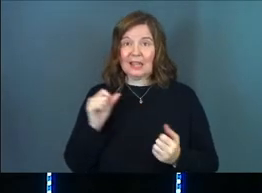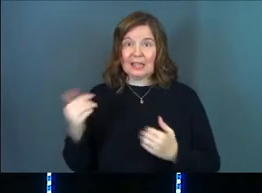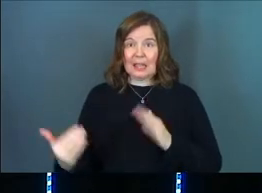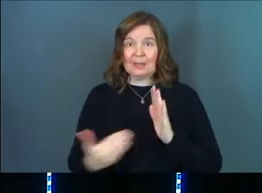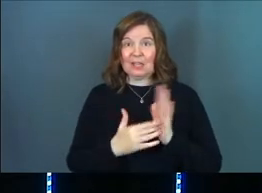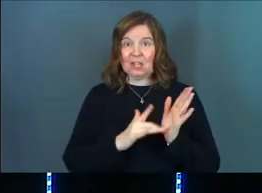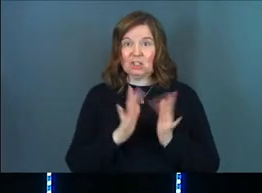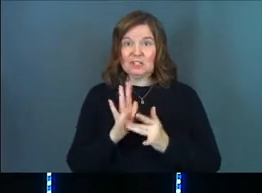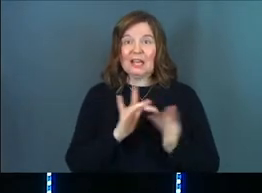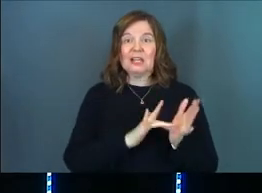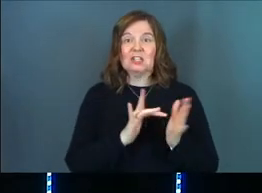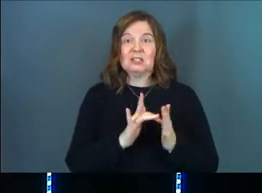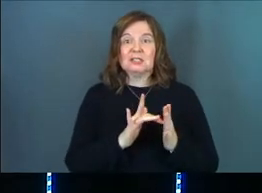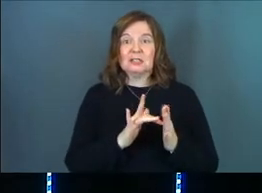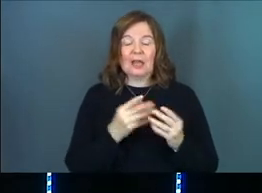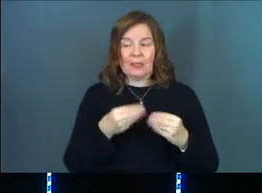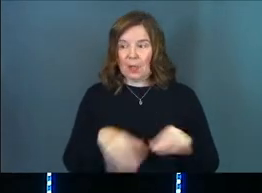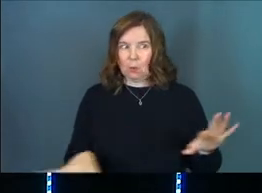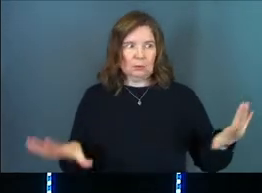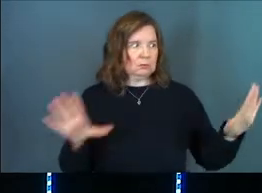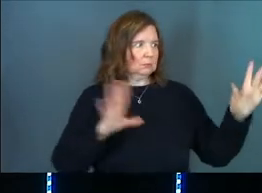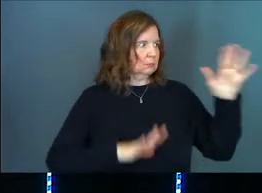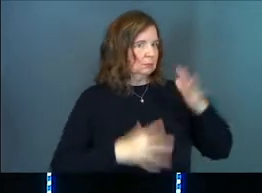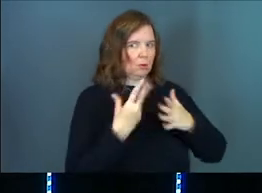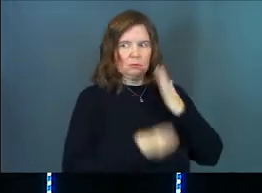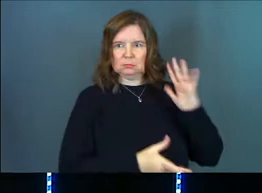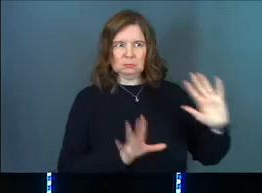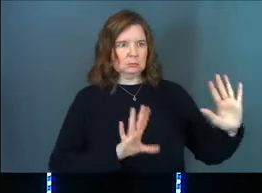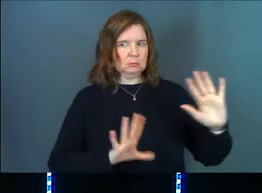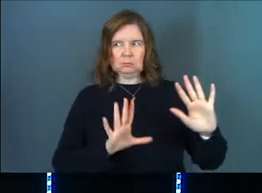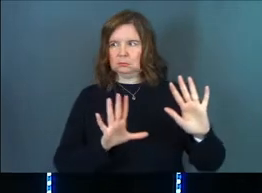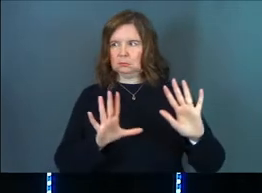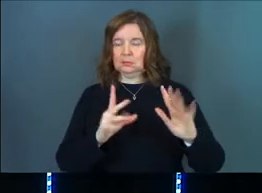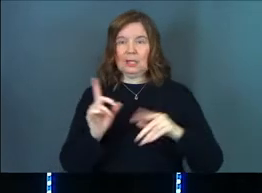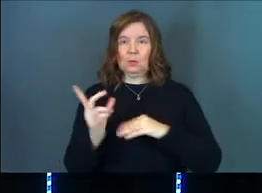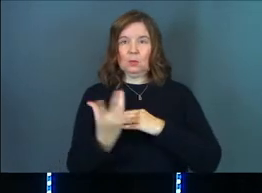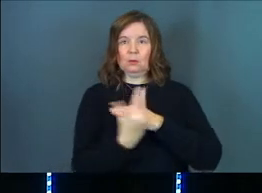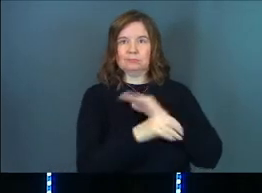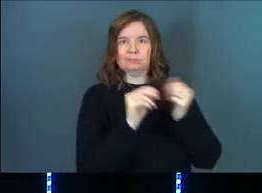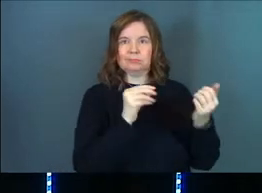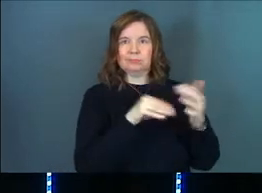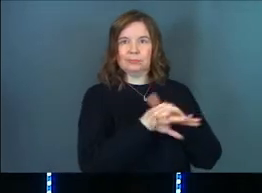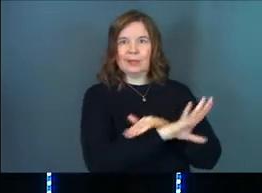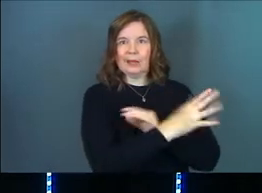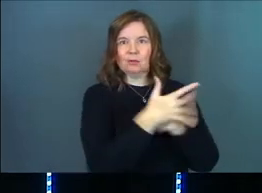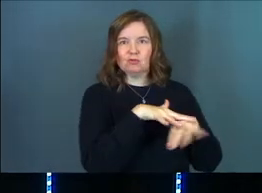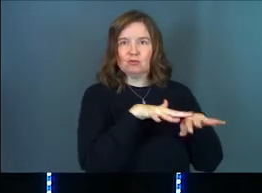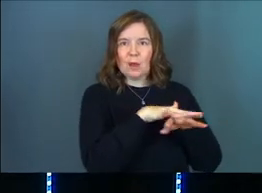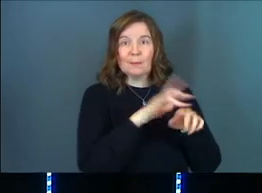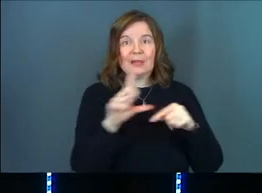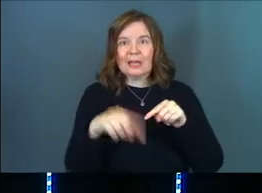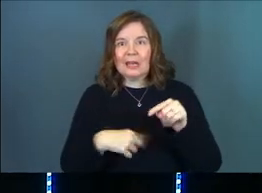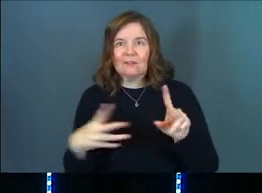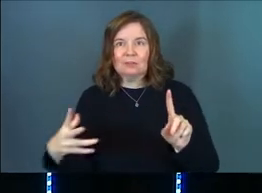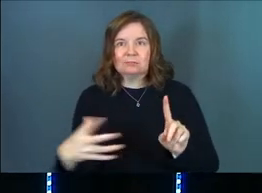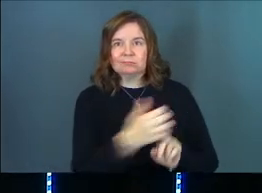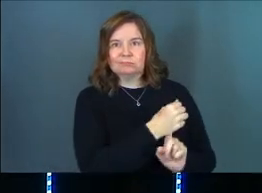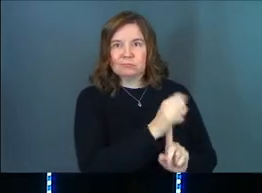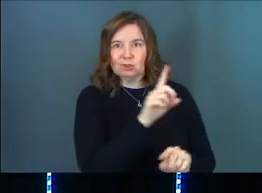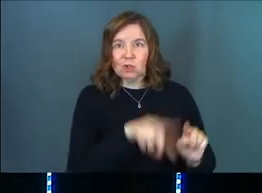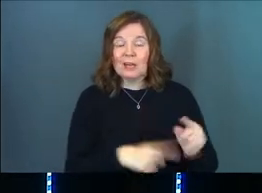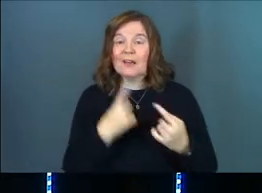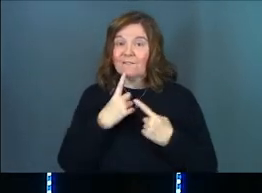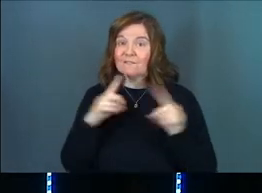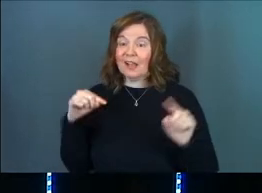came against Jesus and they would just lose Jesus. He would just drift into the crowd or whatever, but they could never get their hands on